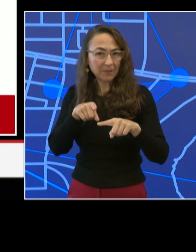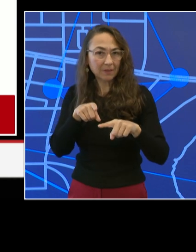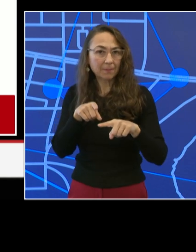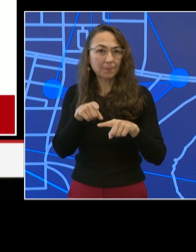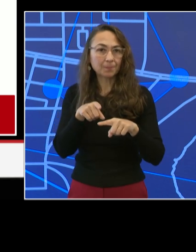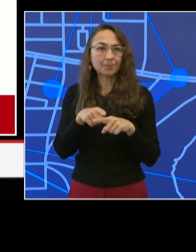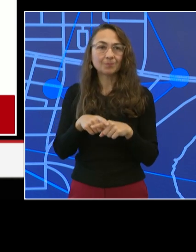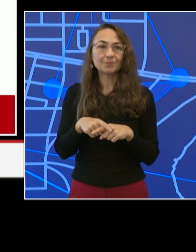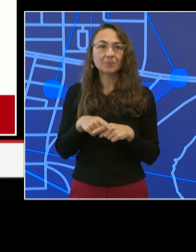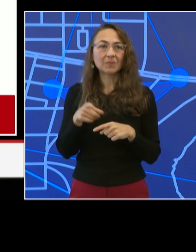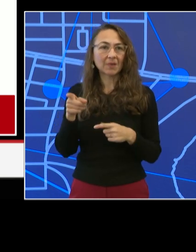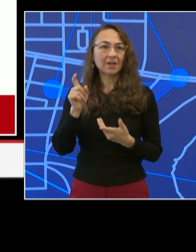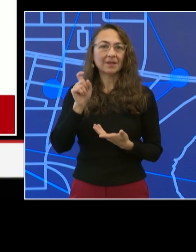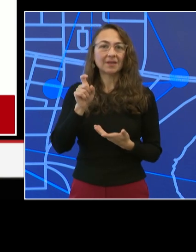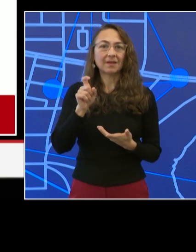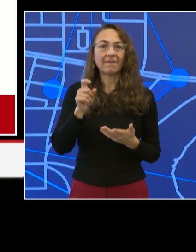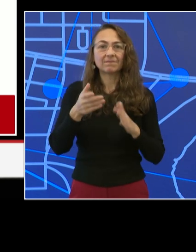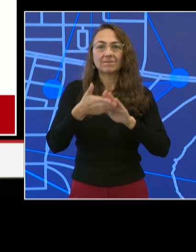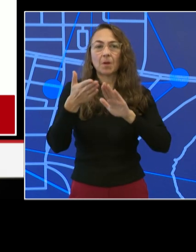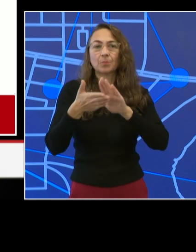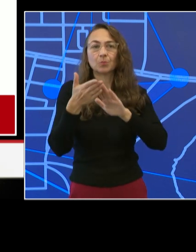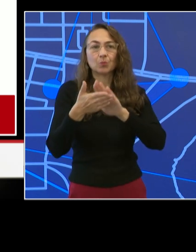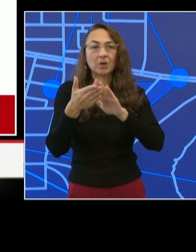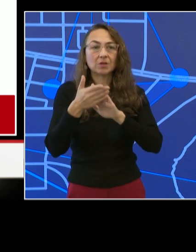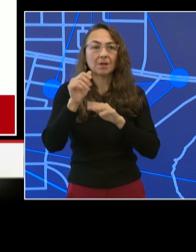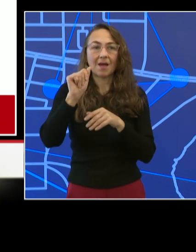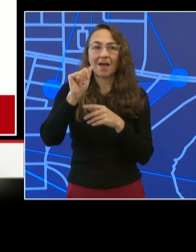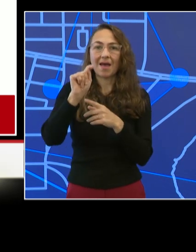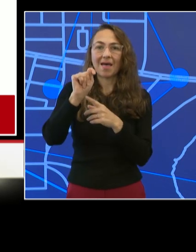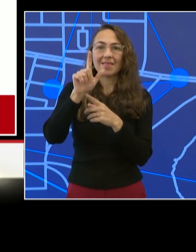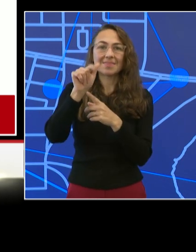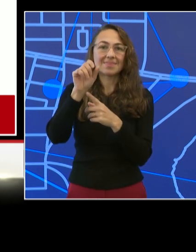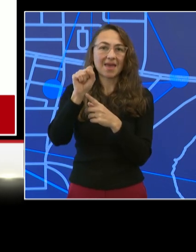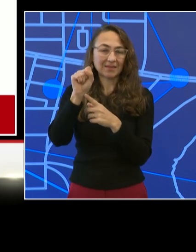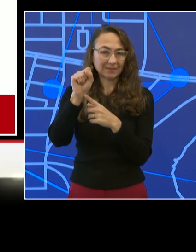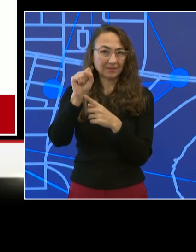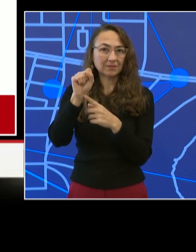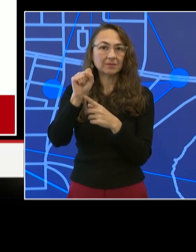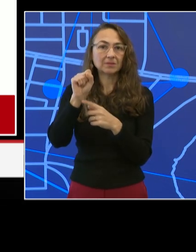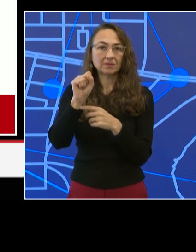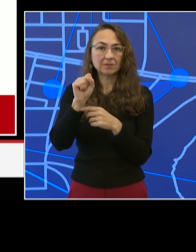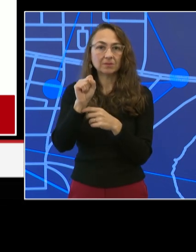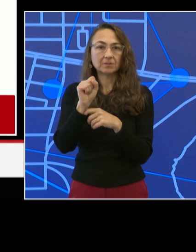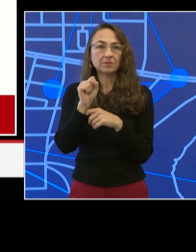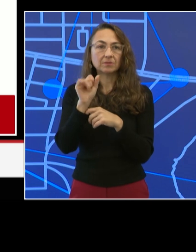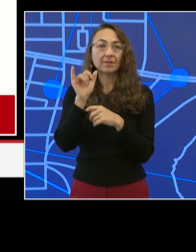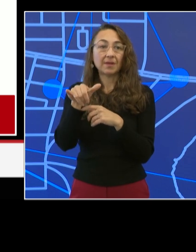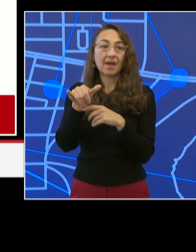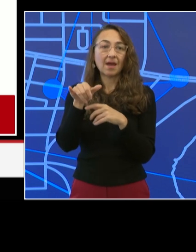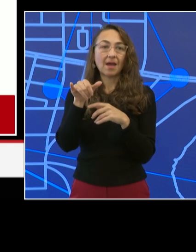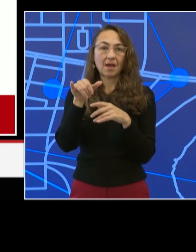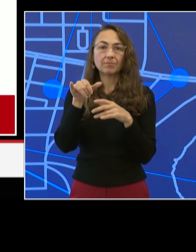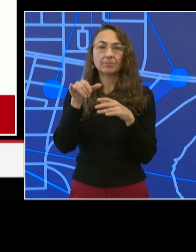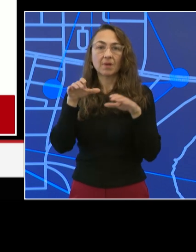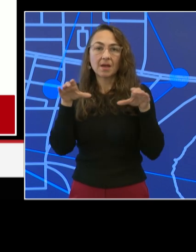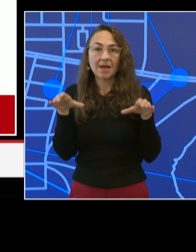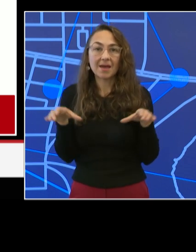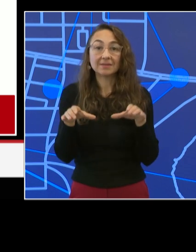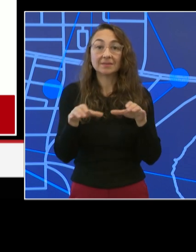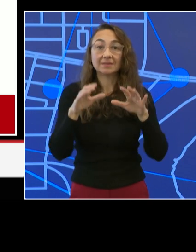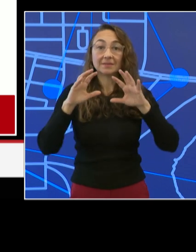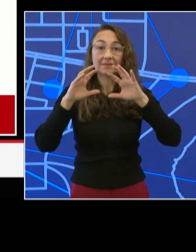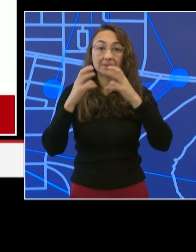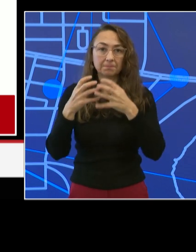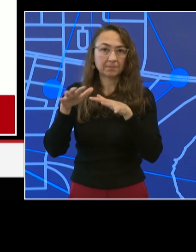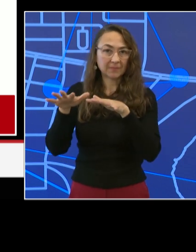Operation Atlas, which is action teams leaving areas safer. And this initiative was launched in order to really